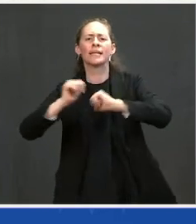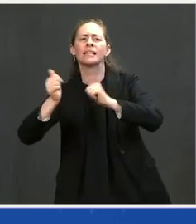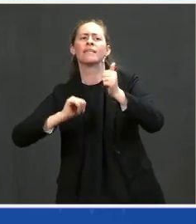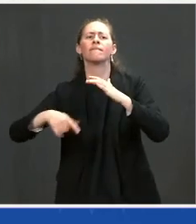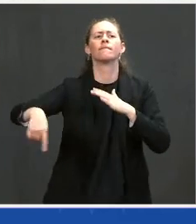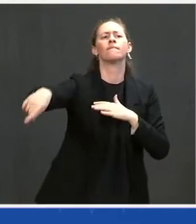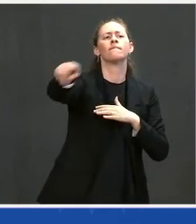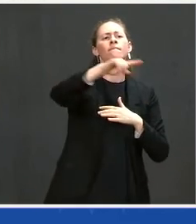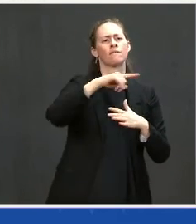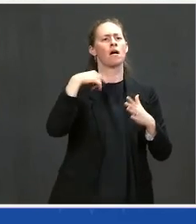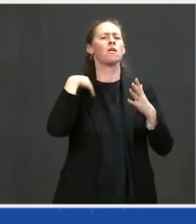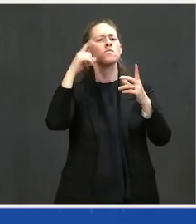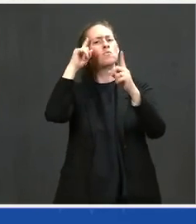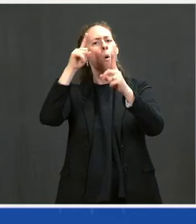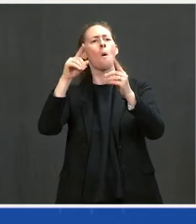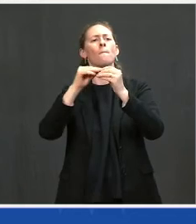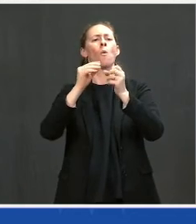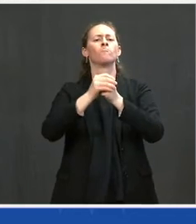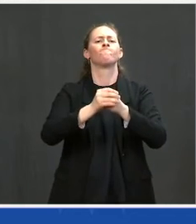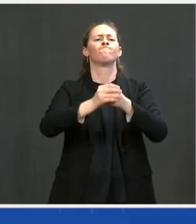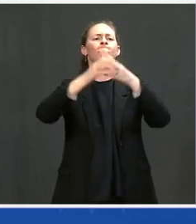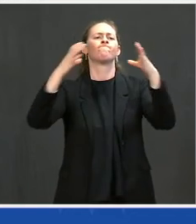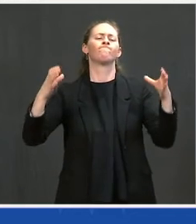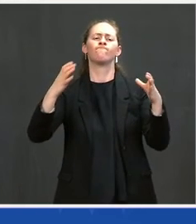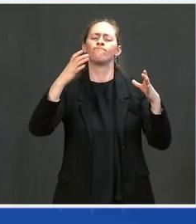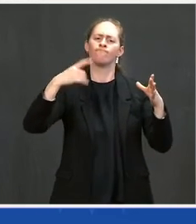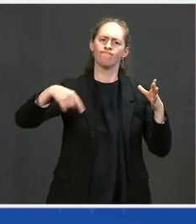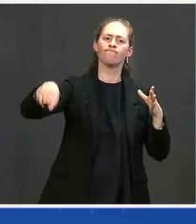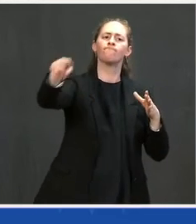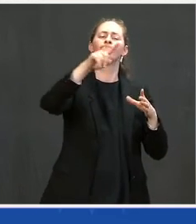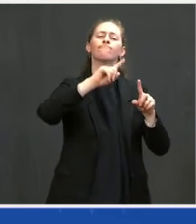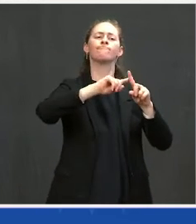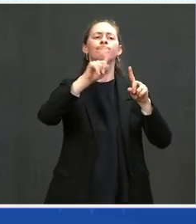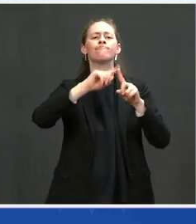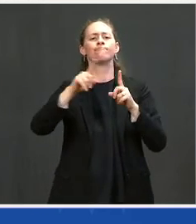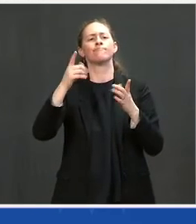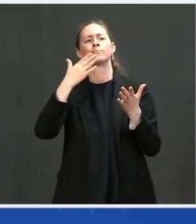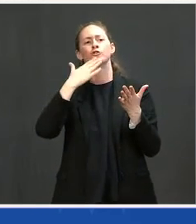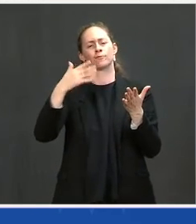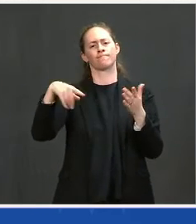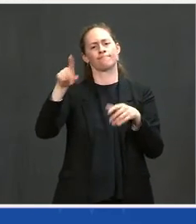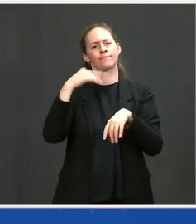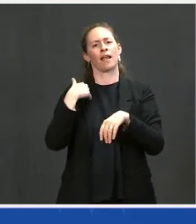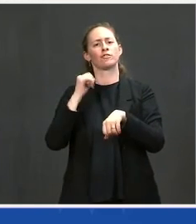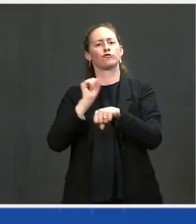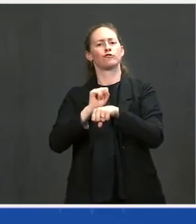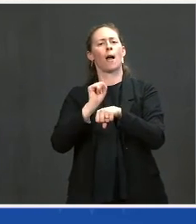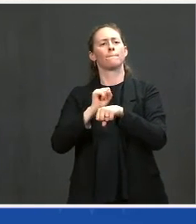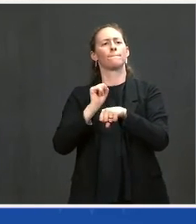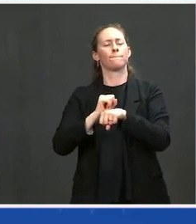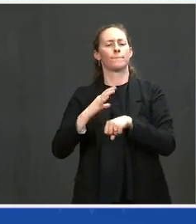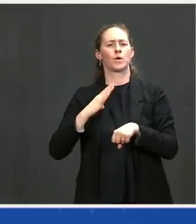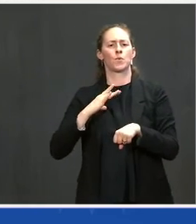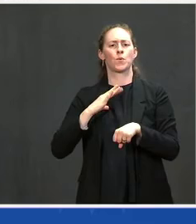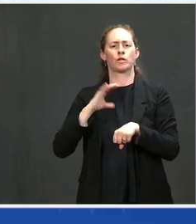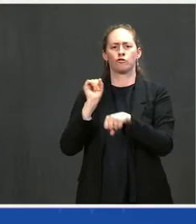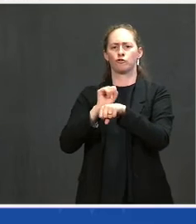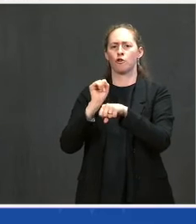numbers of really good paying jobs. Really good paying jobs.